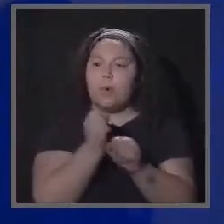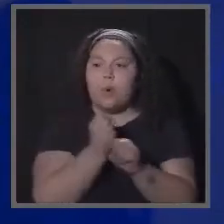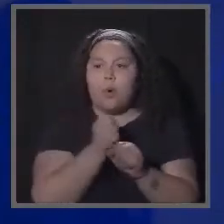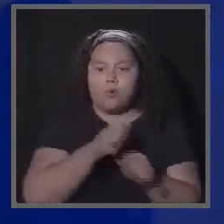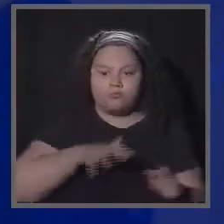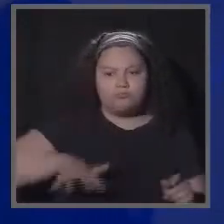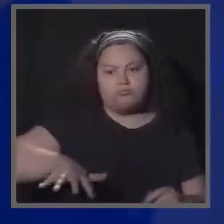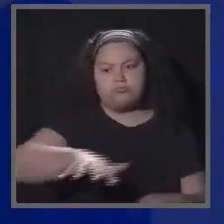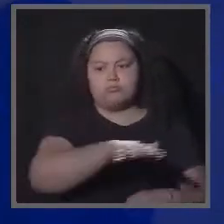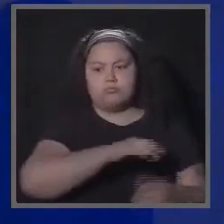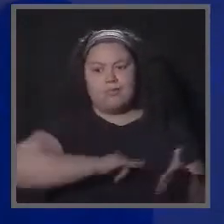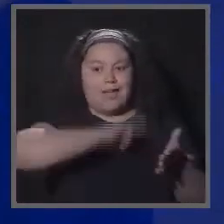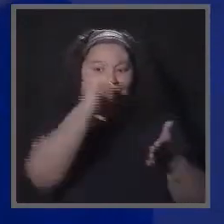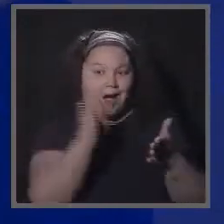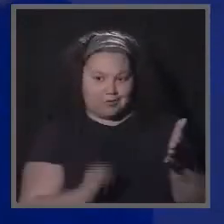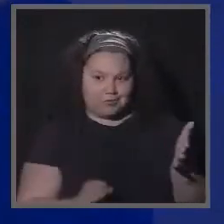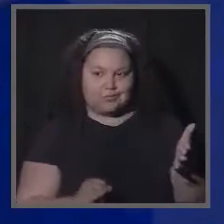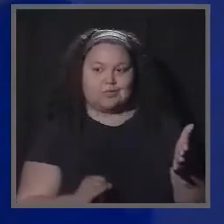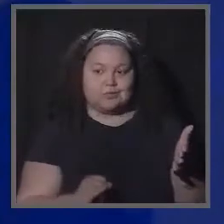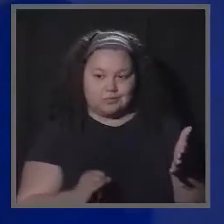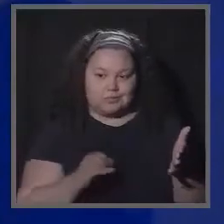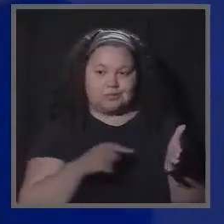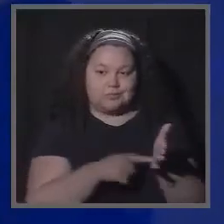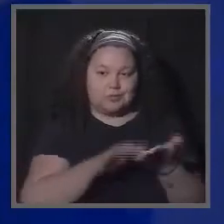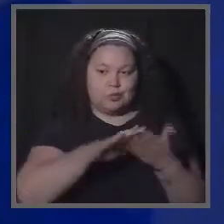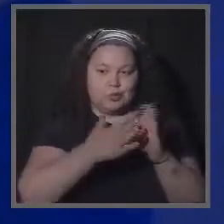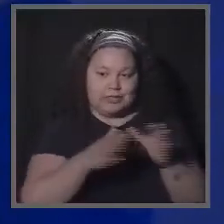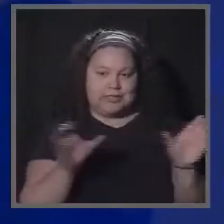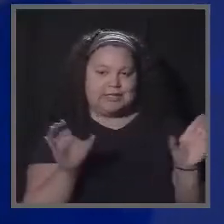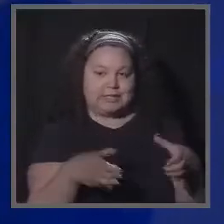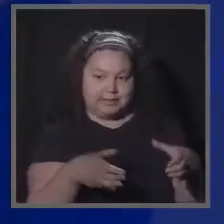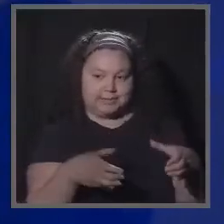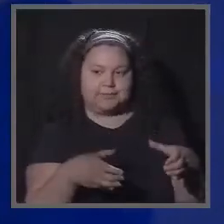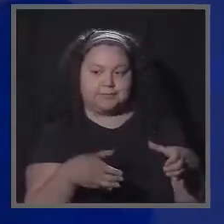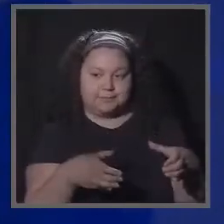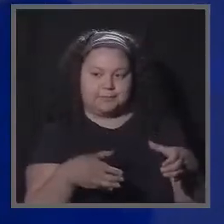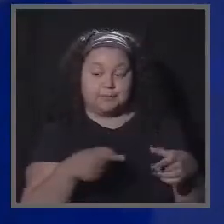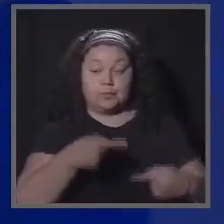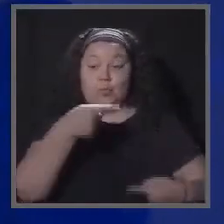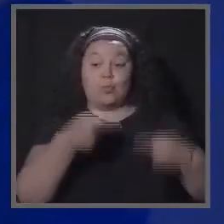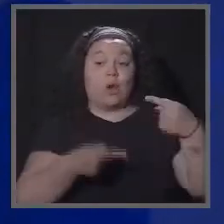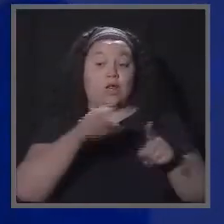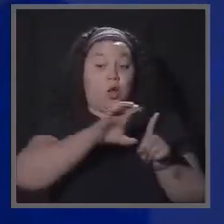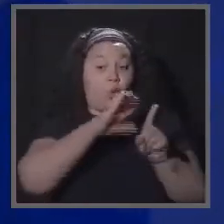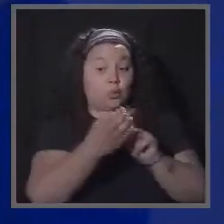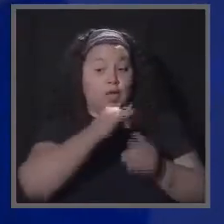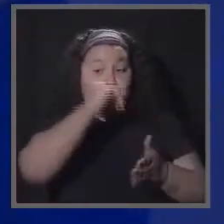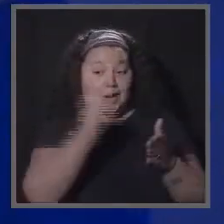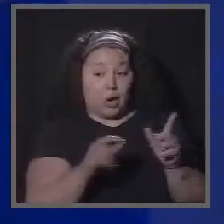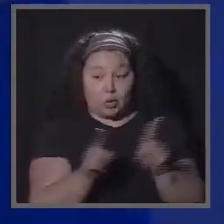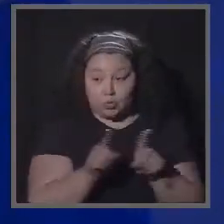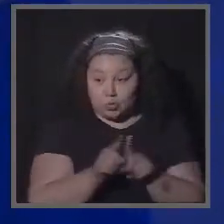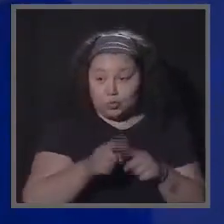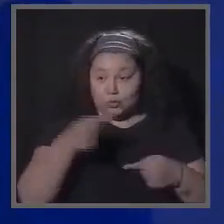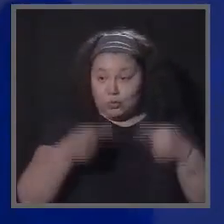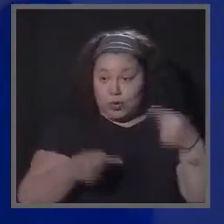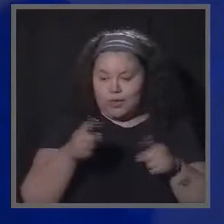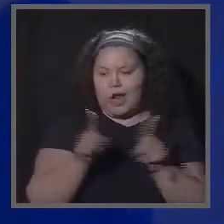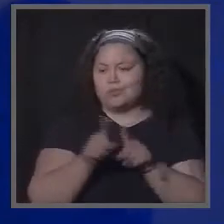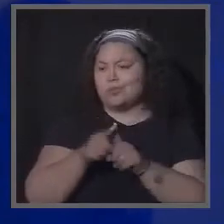been mostly working in the field of participative and community artistic practices,